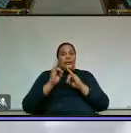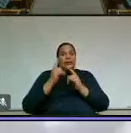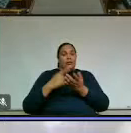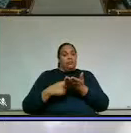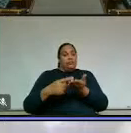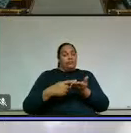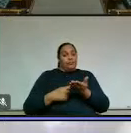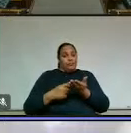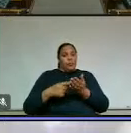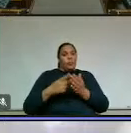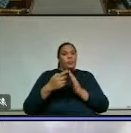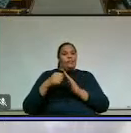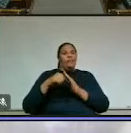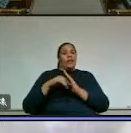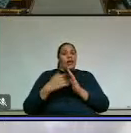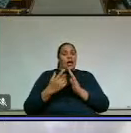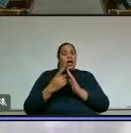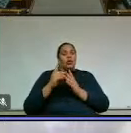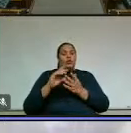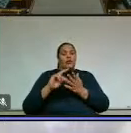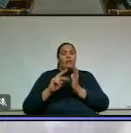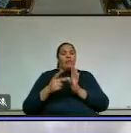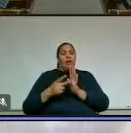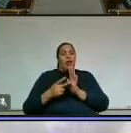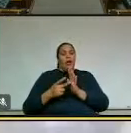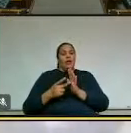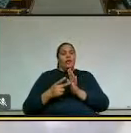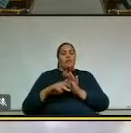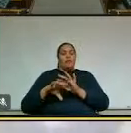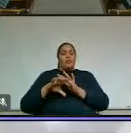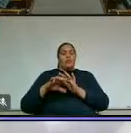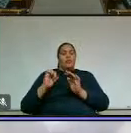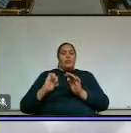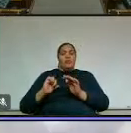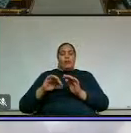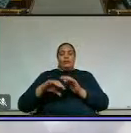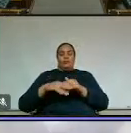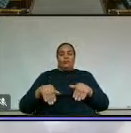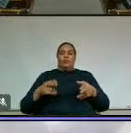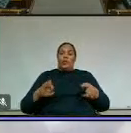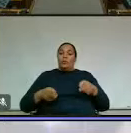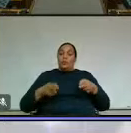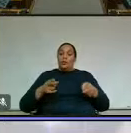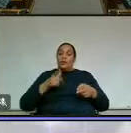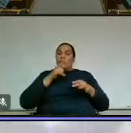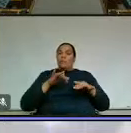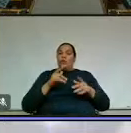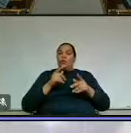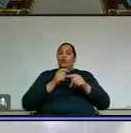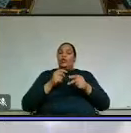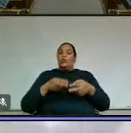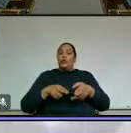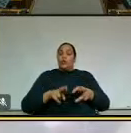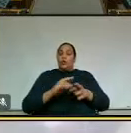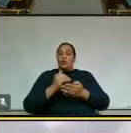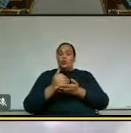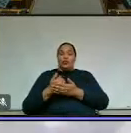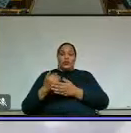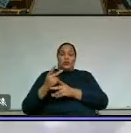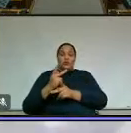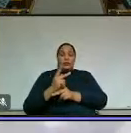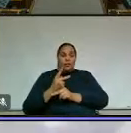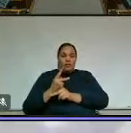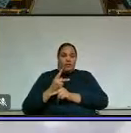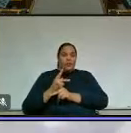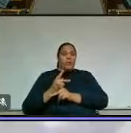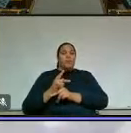delegation as the planning authority within the municipal boundary, railway lines, public transport roads, reserves,